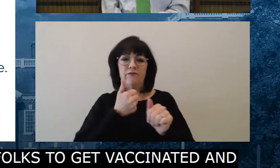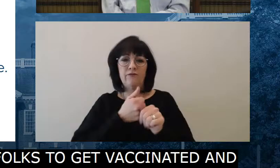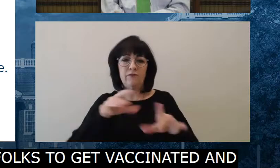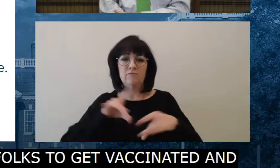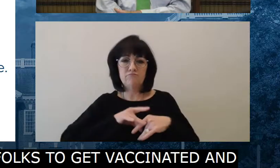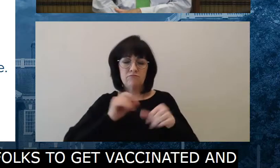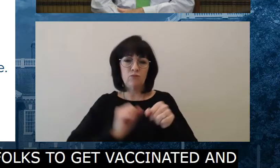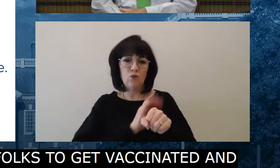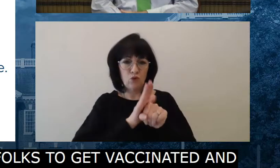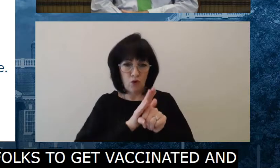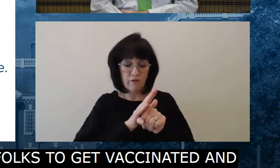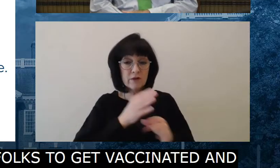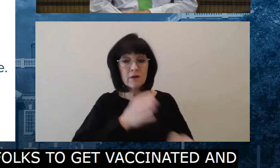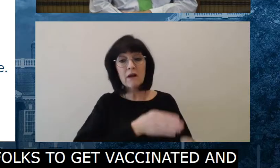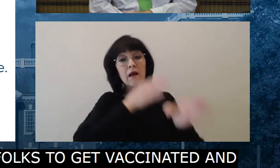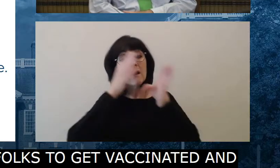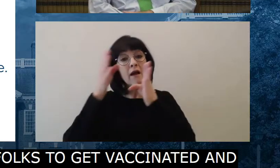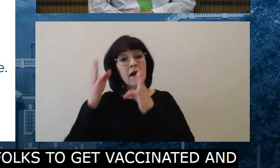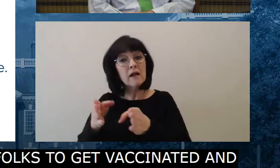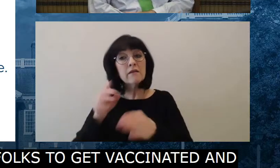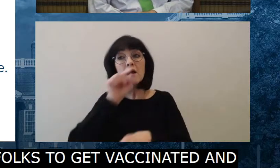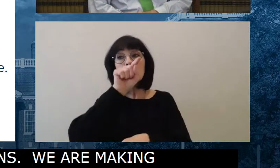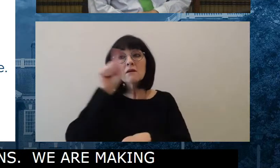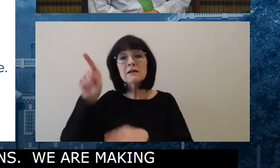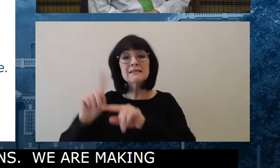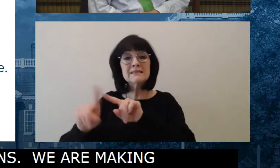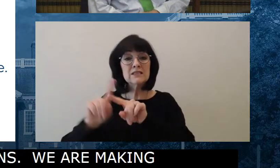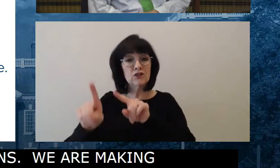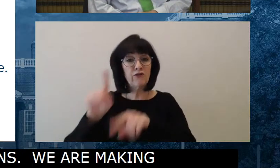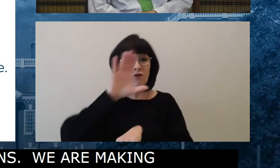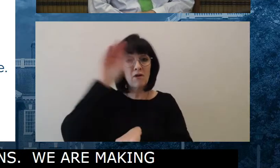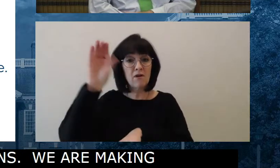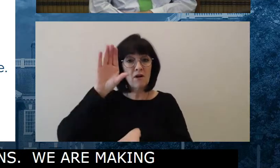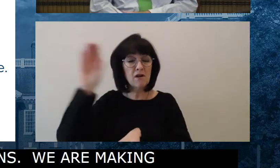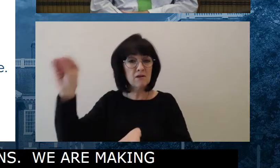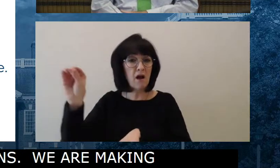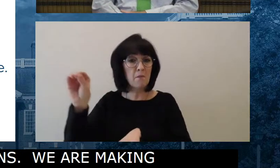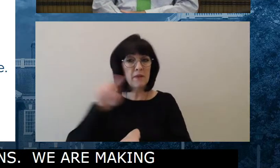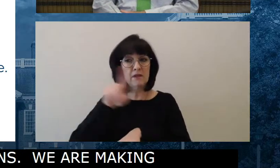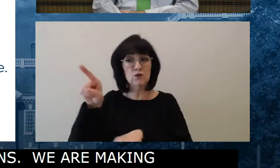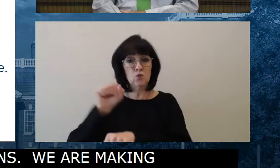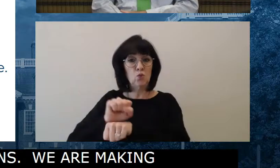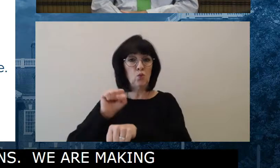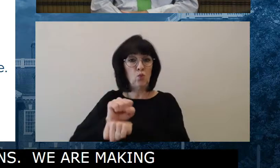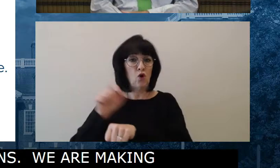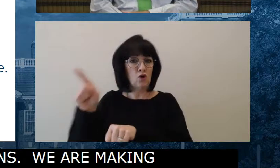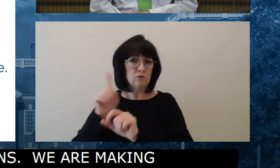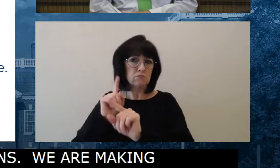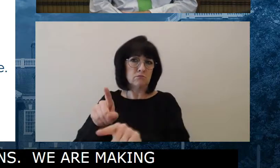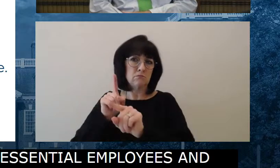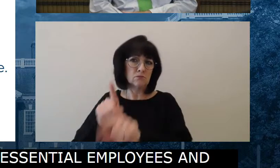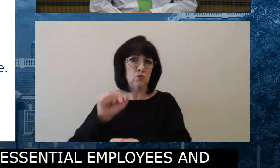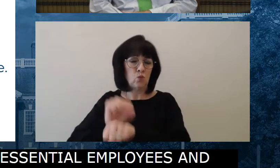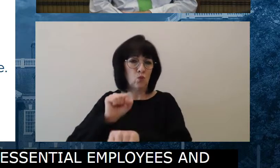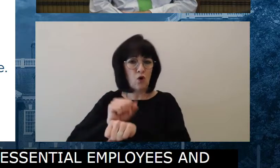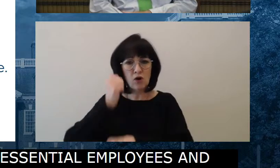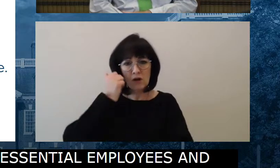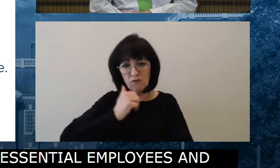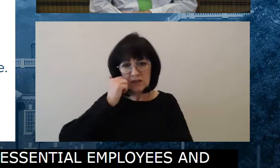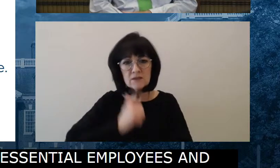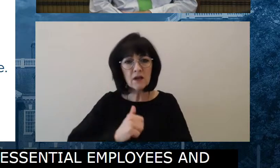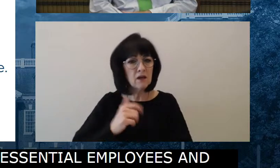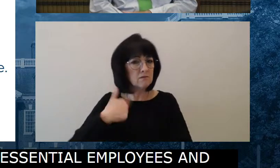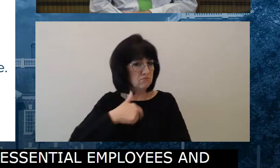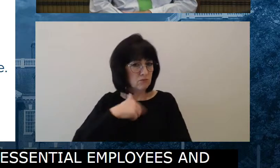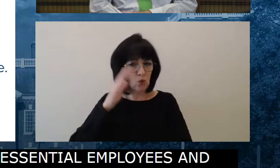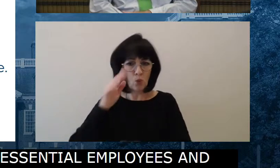employees of those businesses, and we'll continue to do so. We're building, we'll continue to build. Part of the